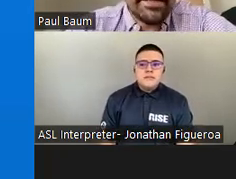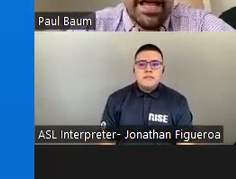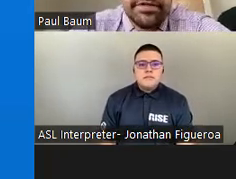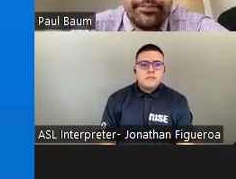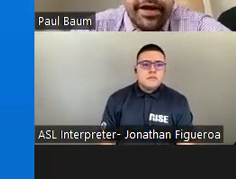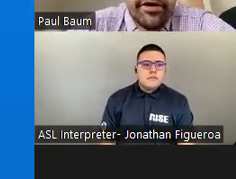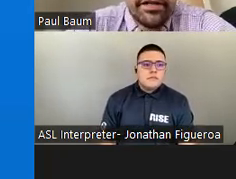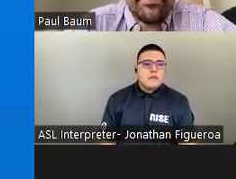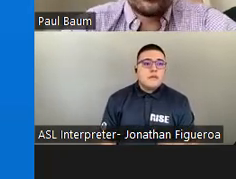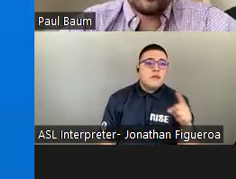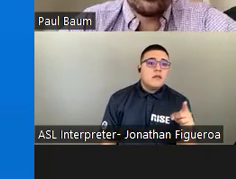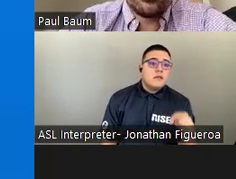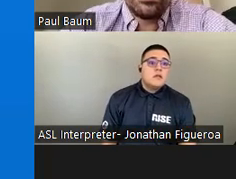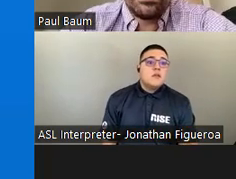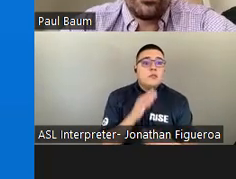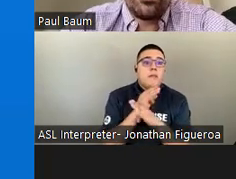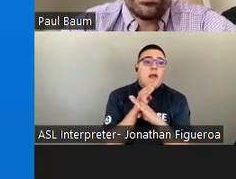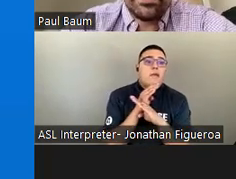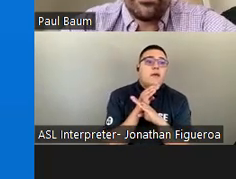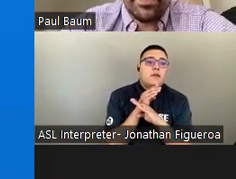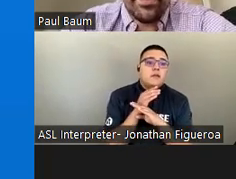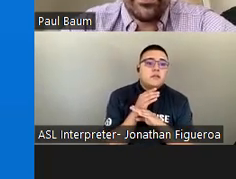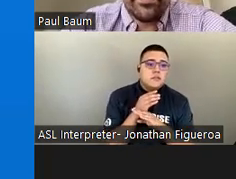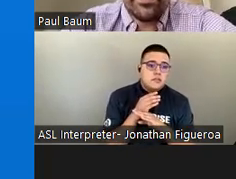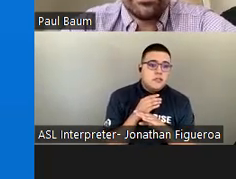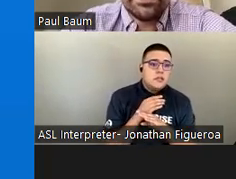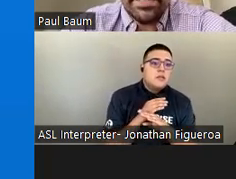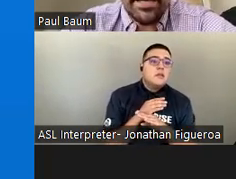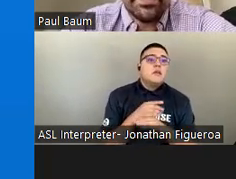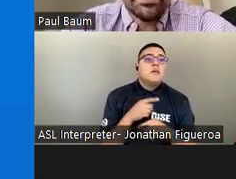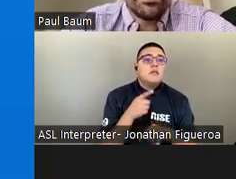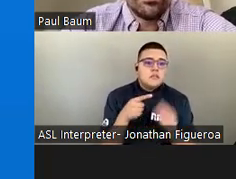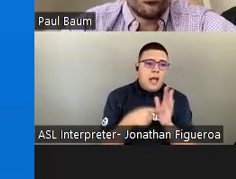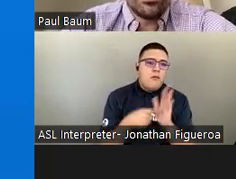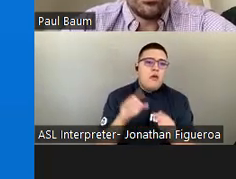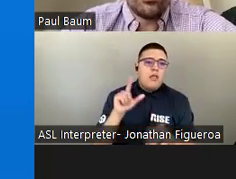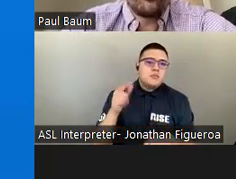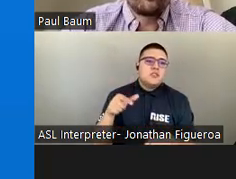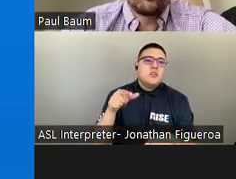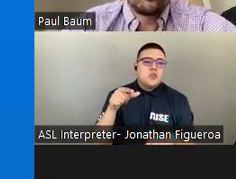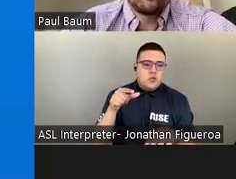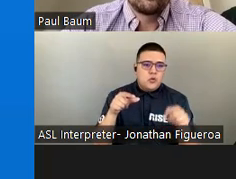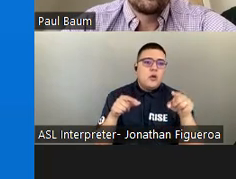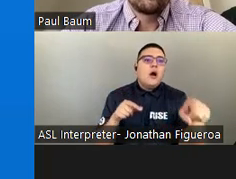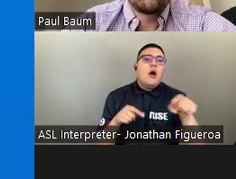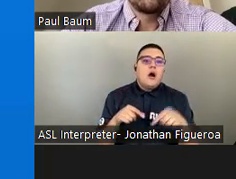So examples of barriers faced by LGBTQ plus youth in healthcare settings.